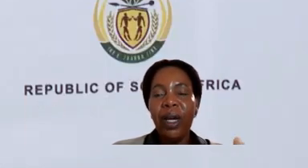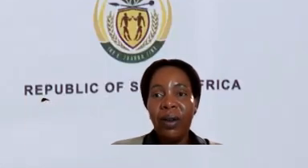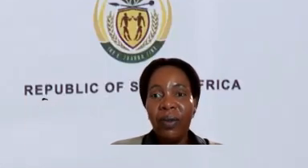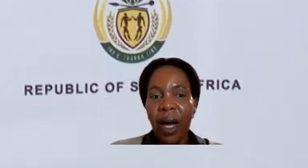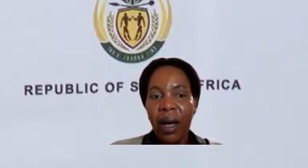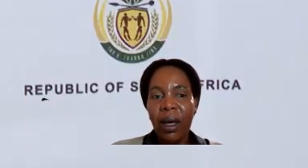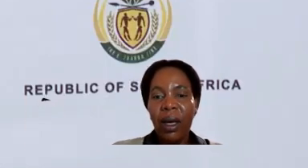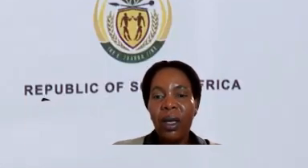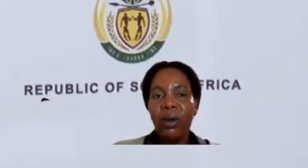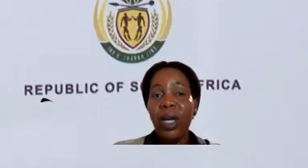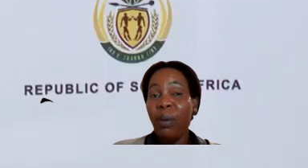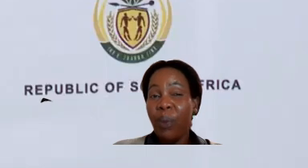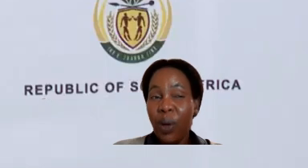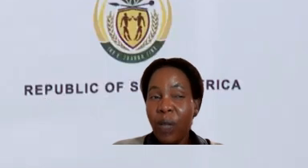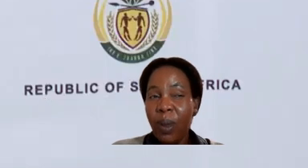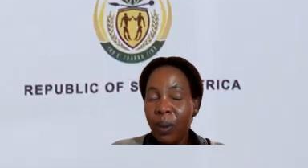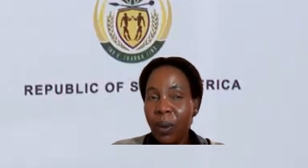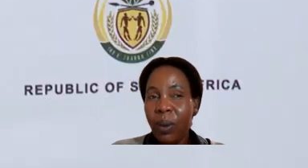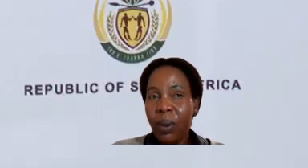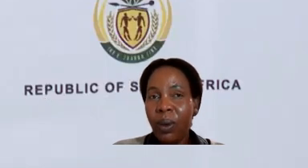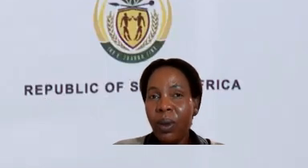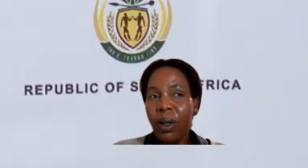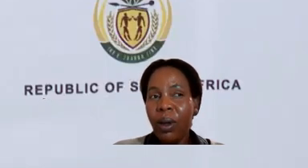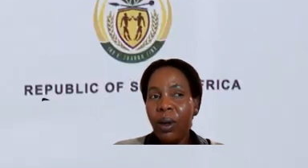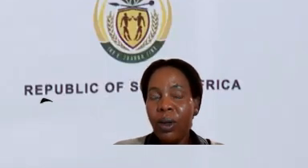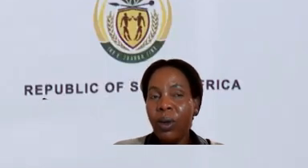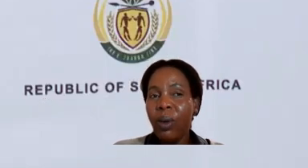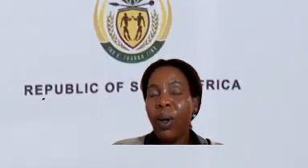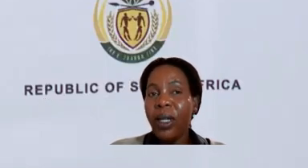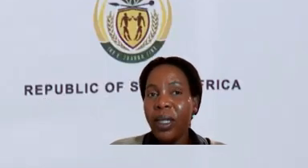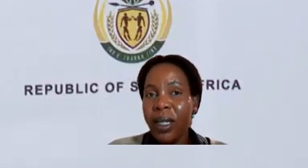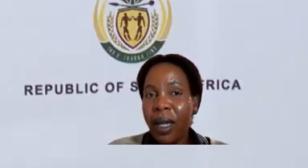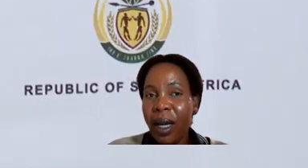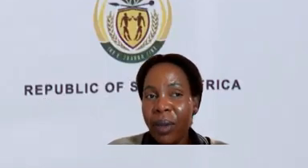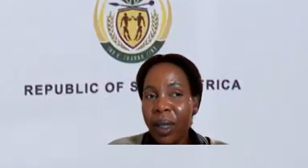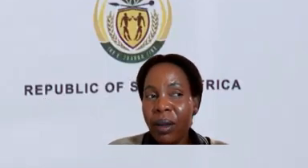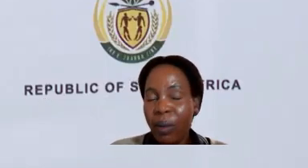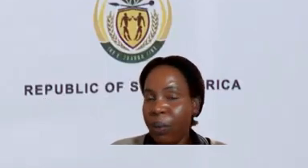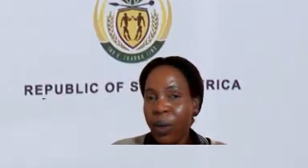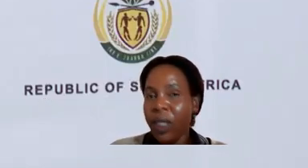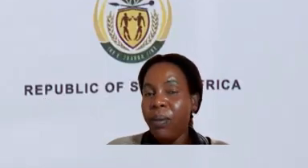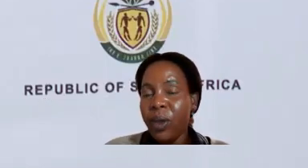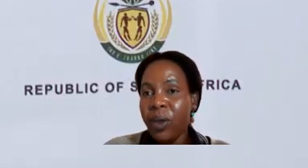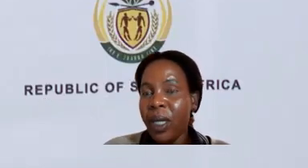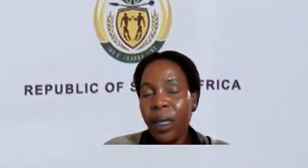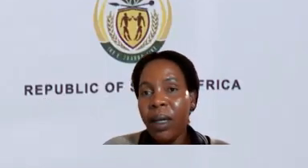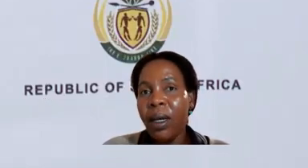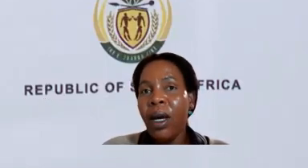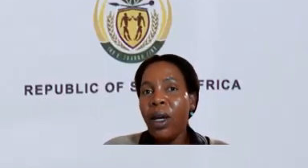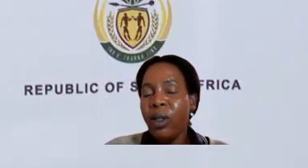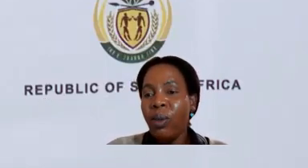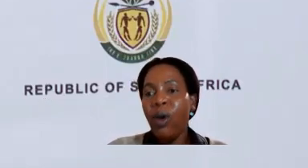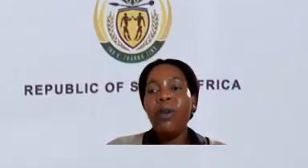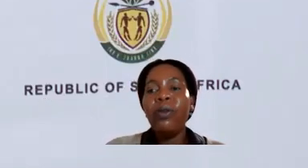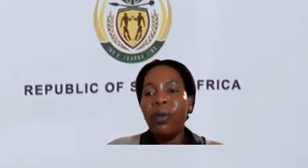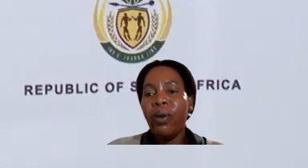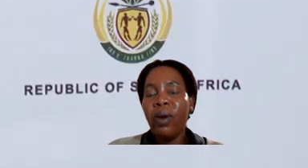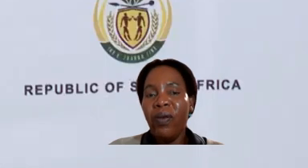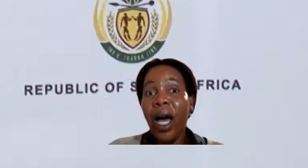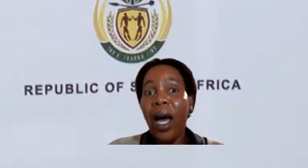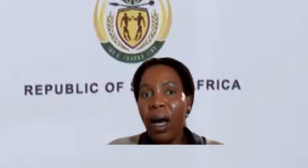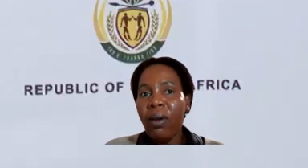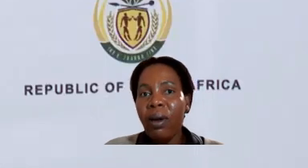right, very far. You can push people through your policy as a government. You can push them to certain, to